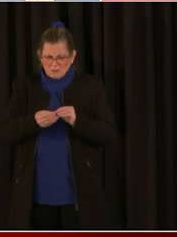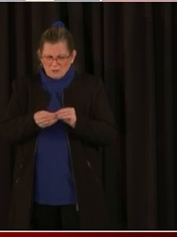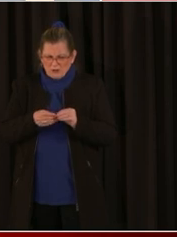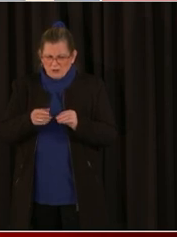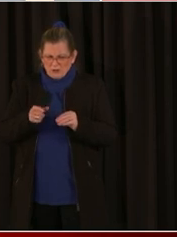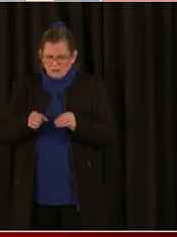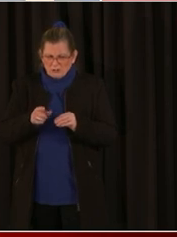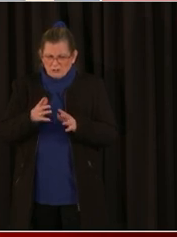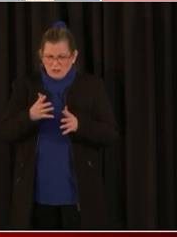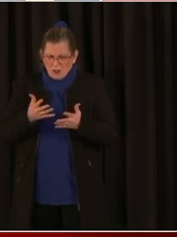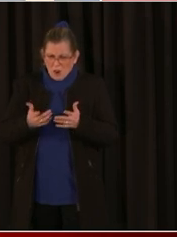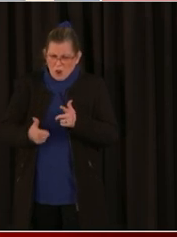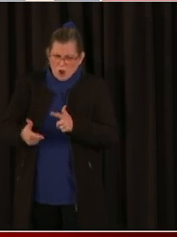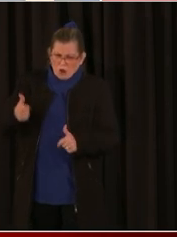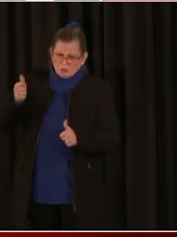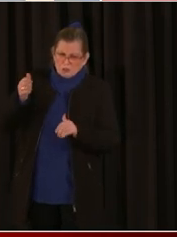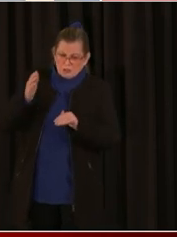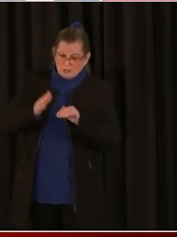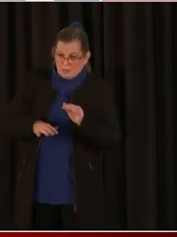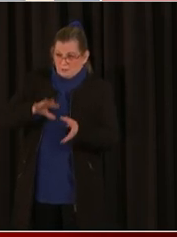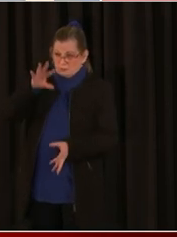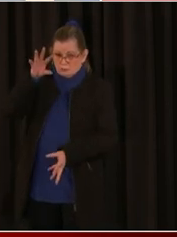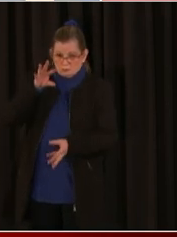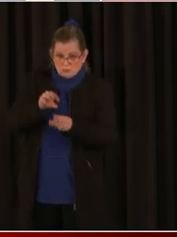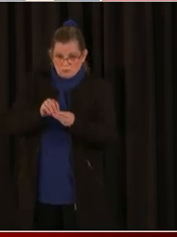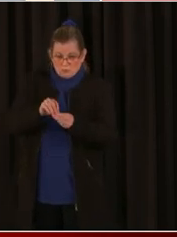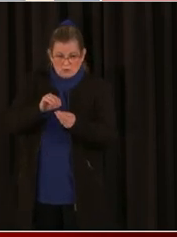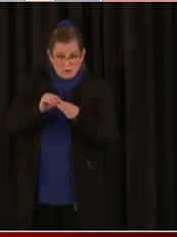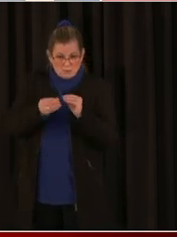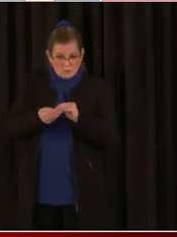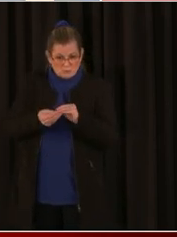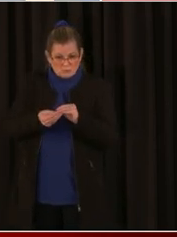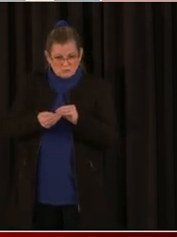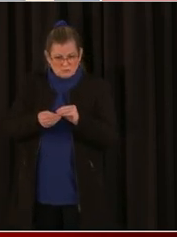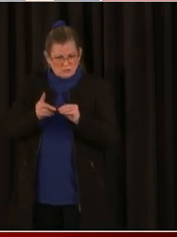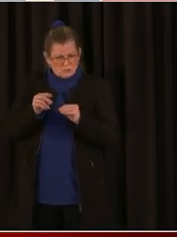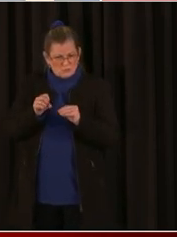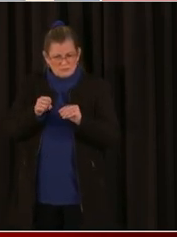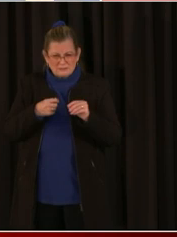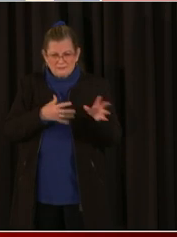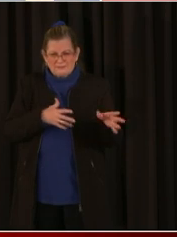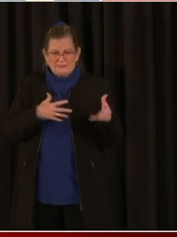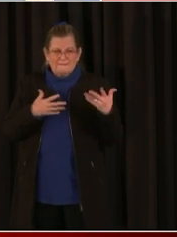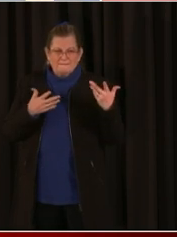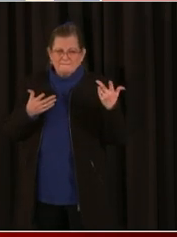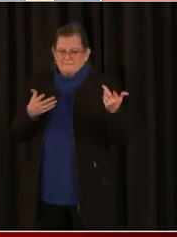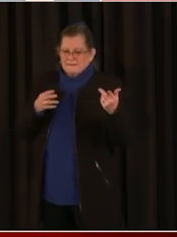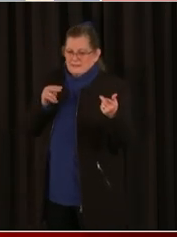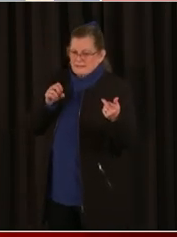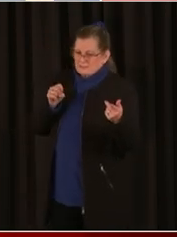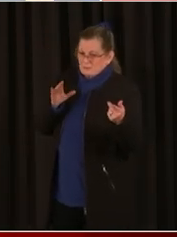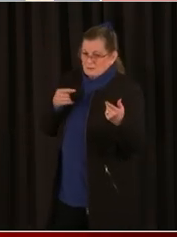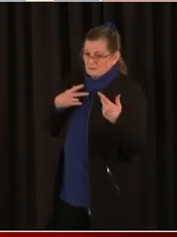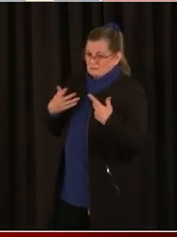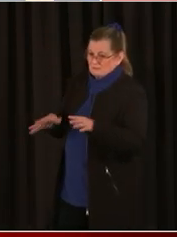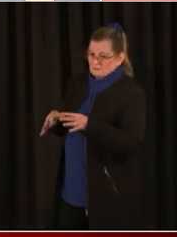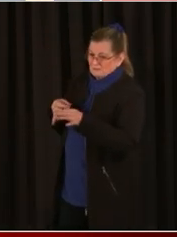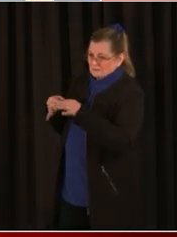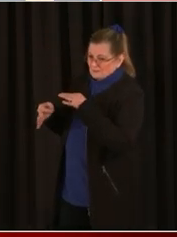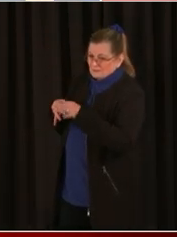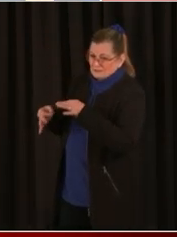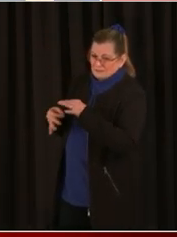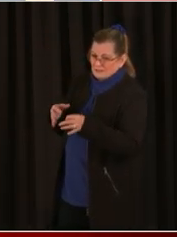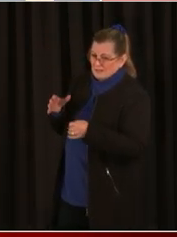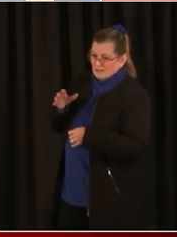is larger than the total number of doses administered. Is there an explanation for that? I think I explained it to you, right? So you don't add race